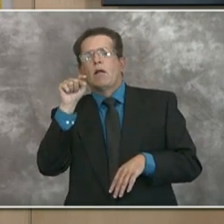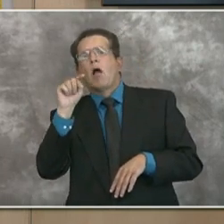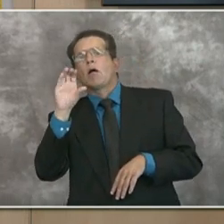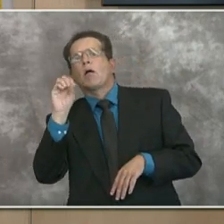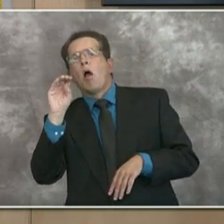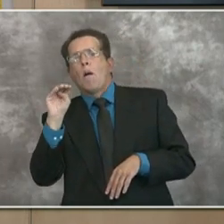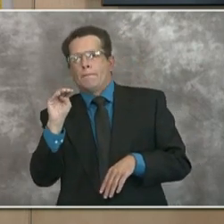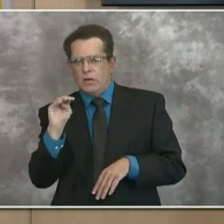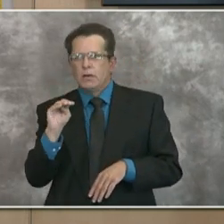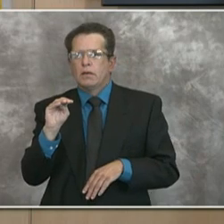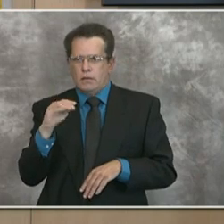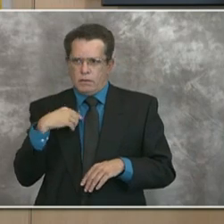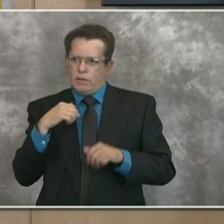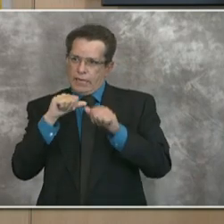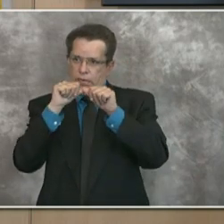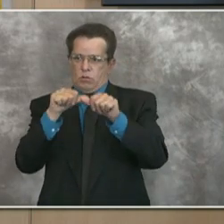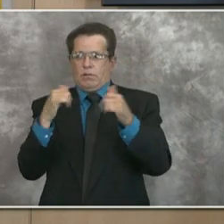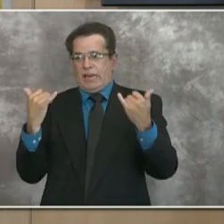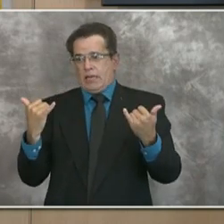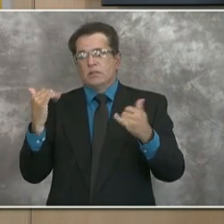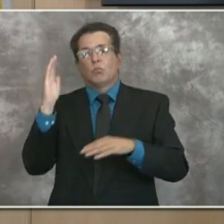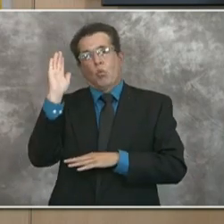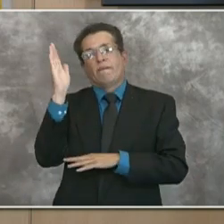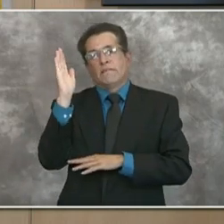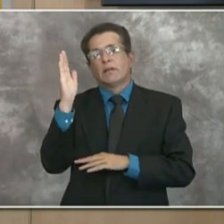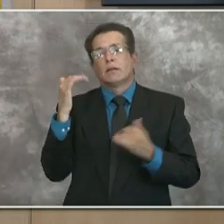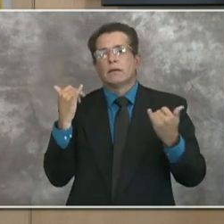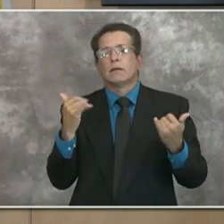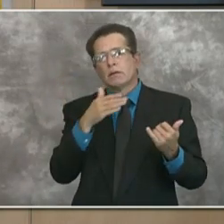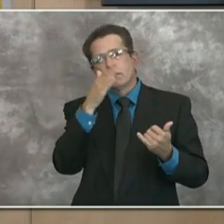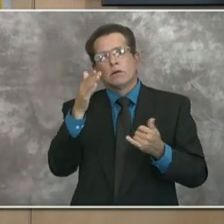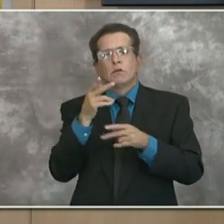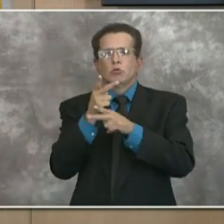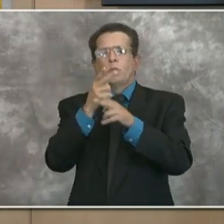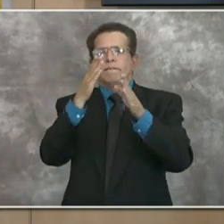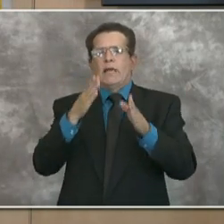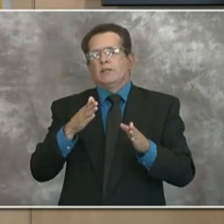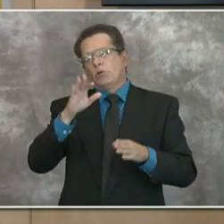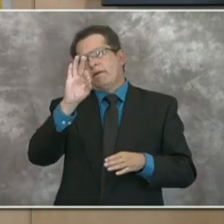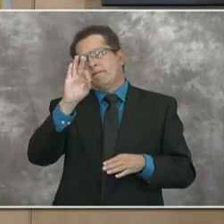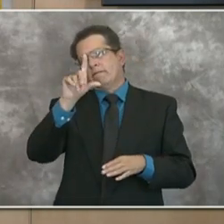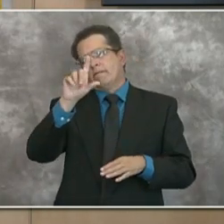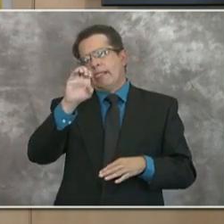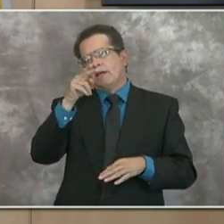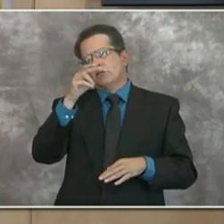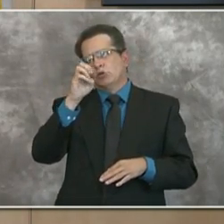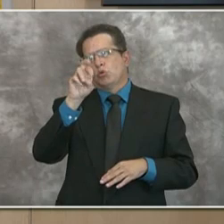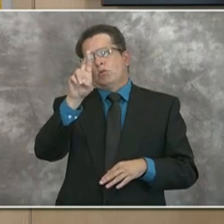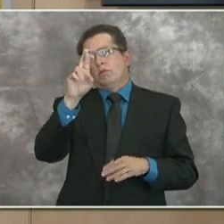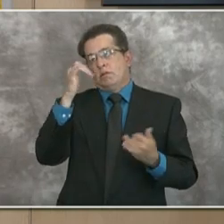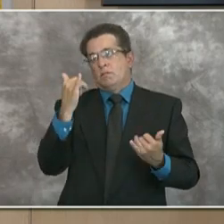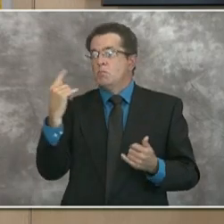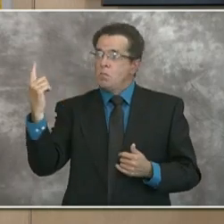coronavirus-sd.com. Let's continue with today's briefing, and I'll bring up Supervisor Fletcher.